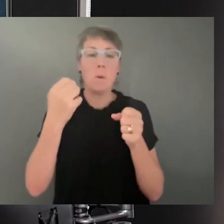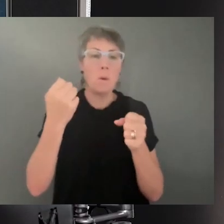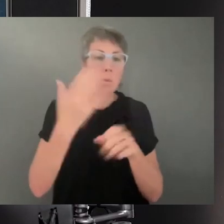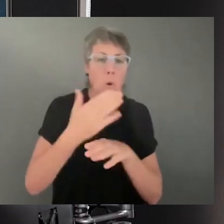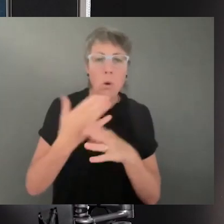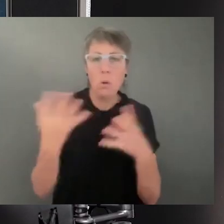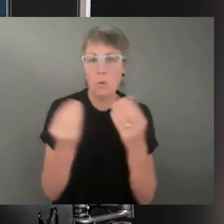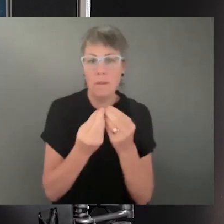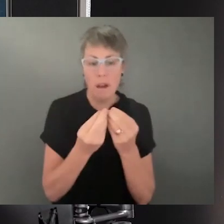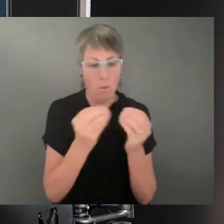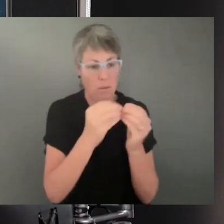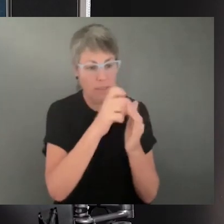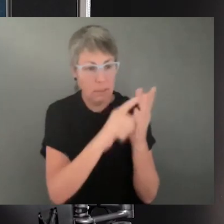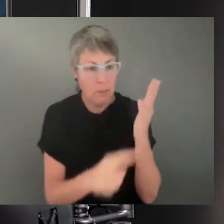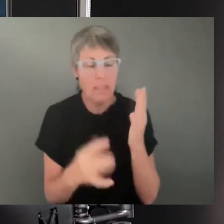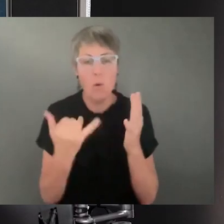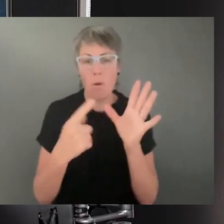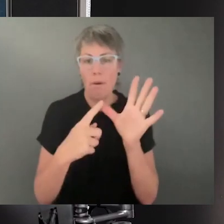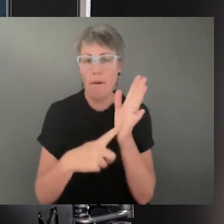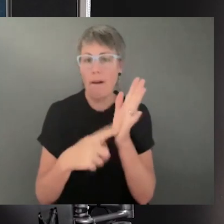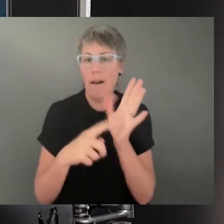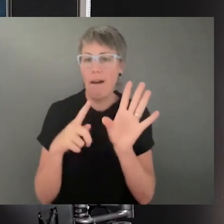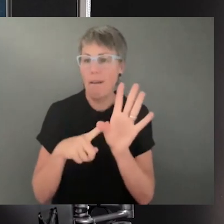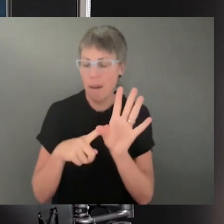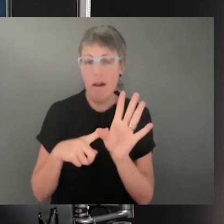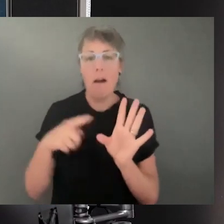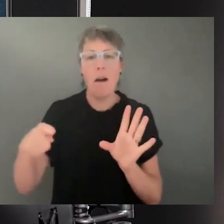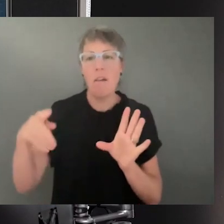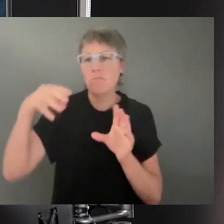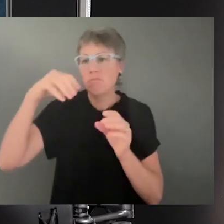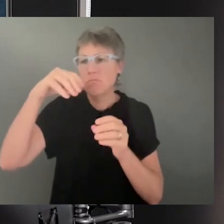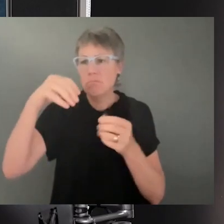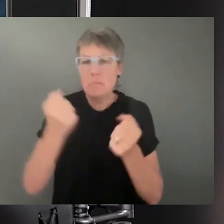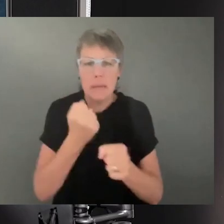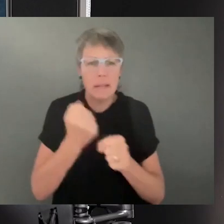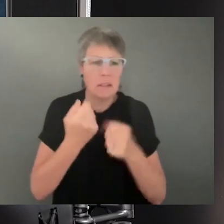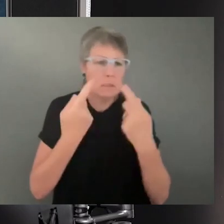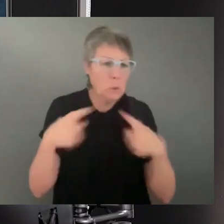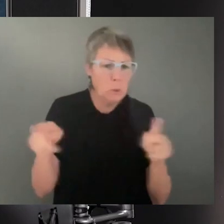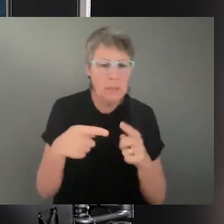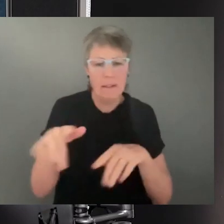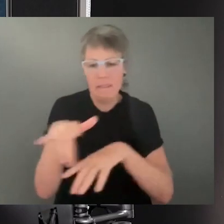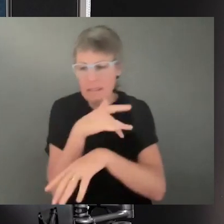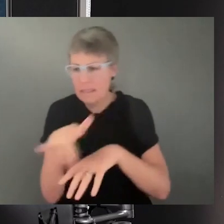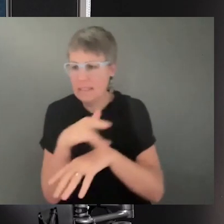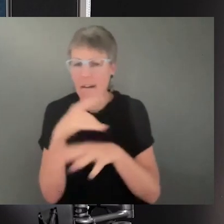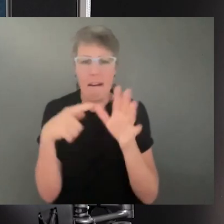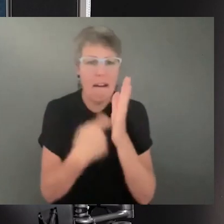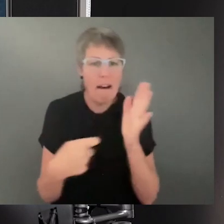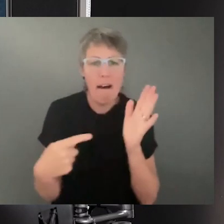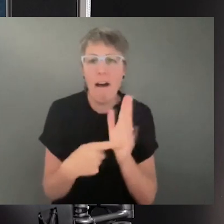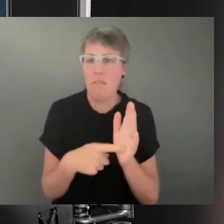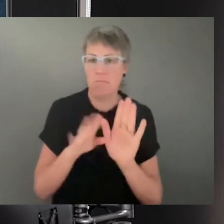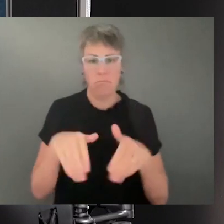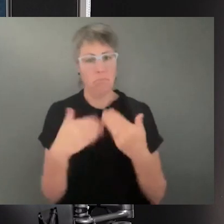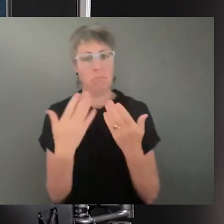art forms, more accessible for people who are deaf, disabled people, people who are neurodivergent in one way or another,